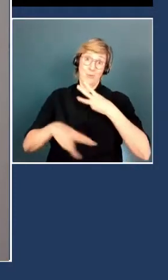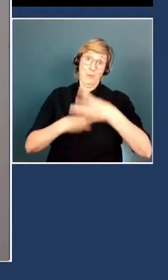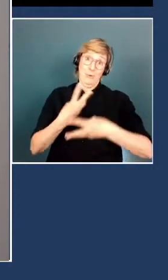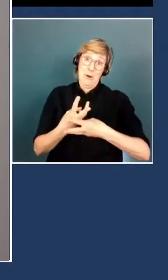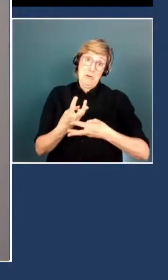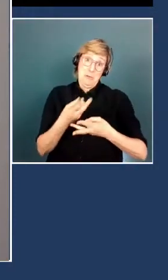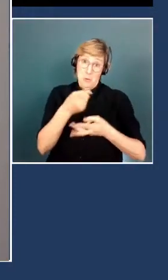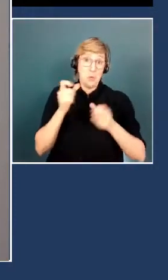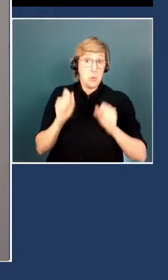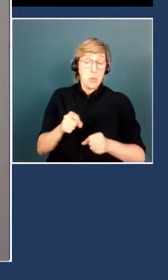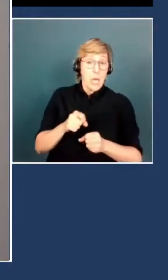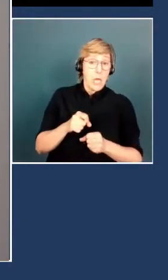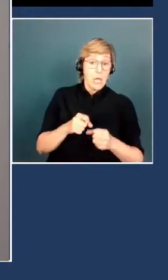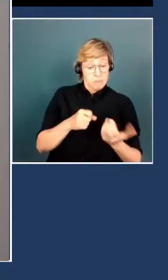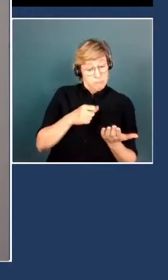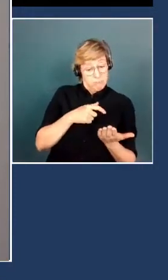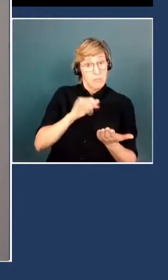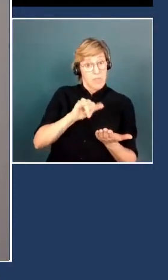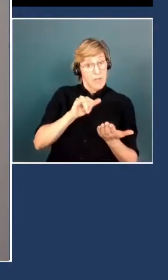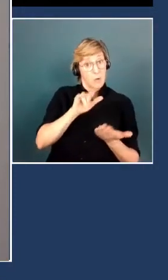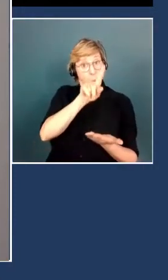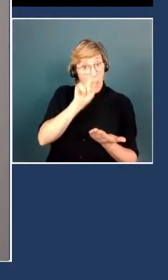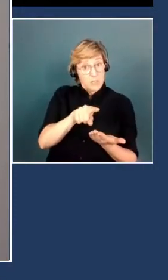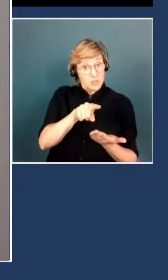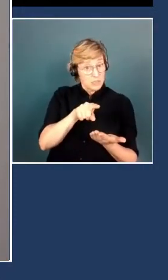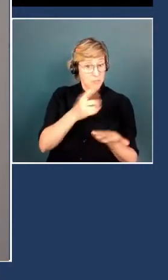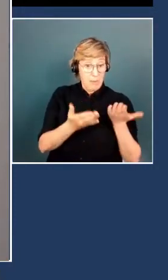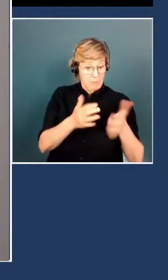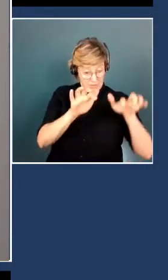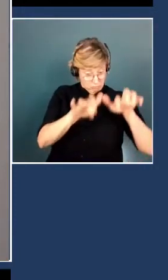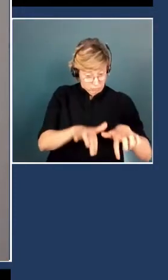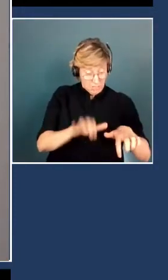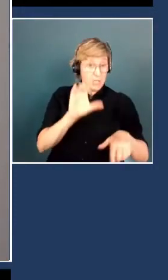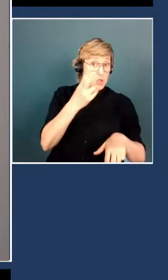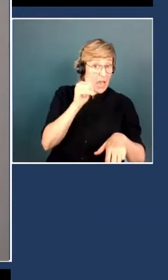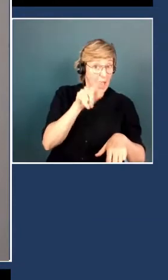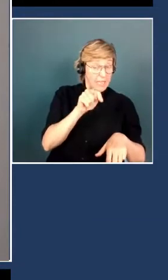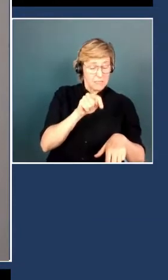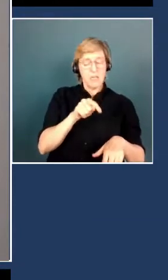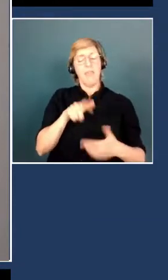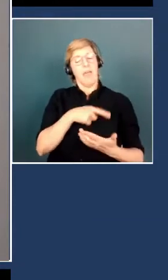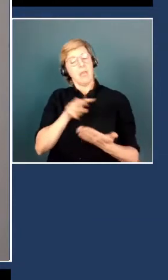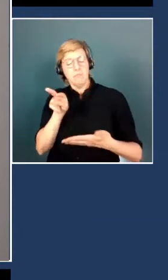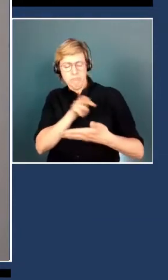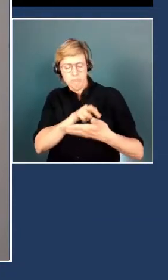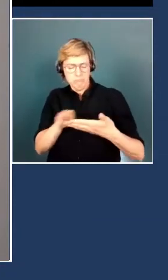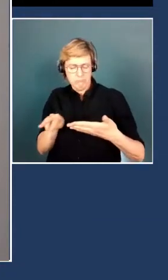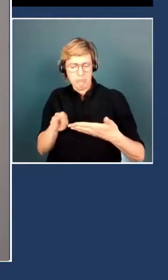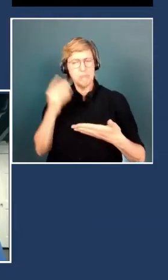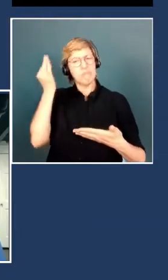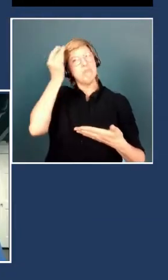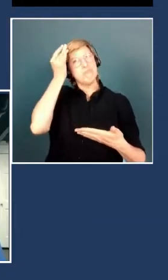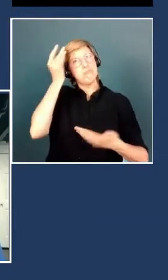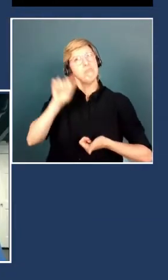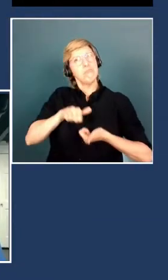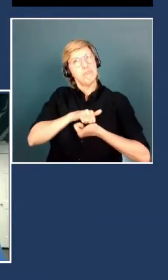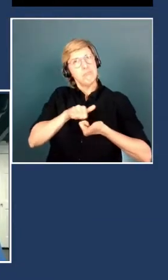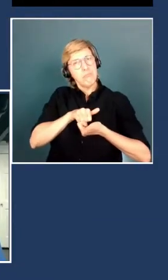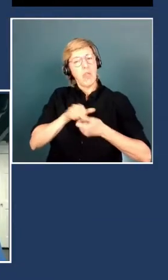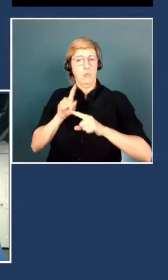write that question in an IM chat so you can kind of revisit it. So I think that would be the first thing, is really take that time to process that question.